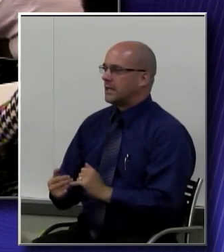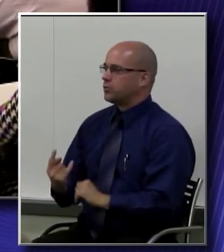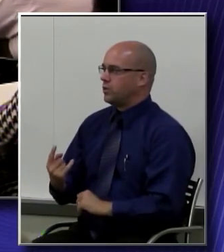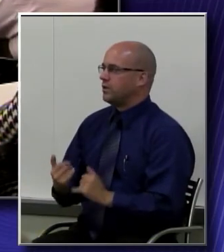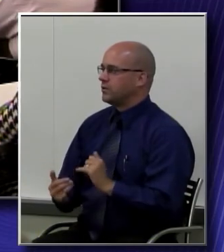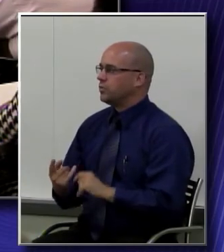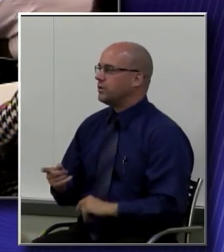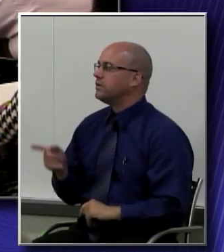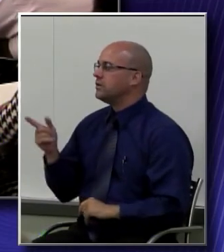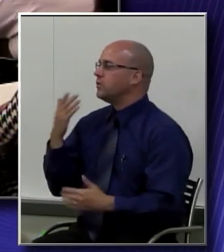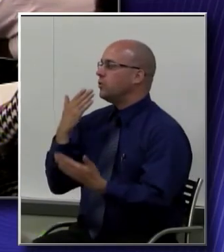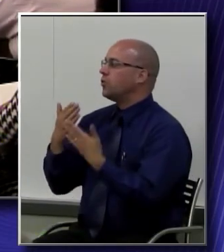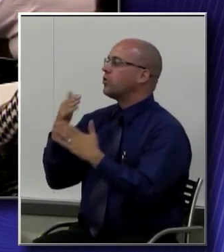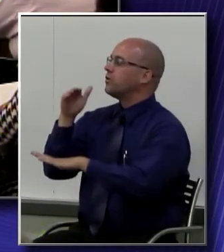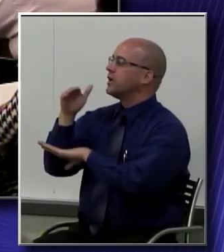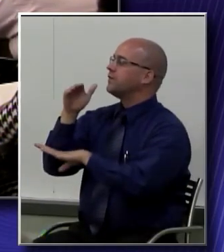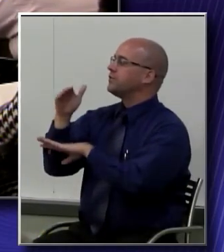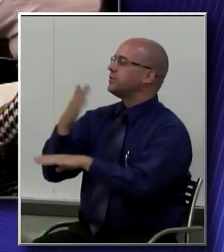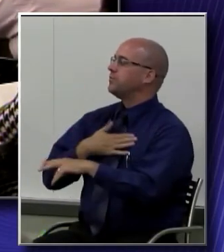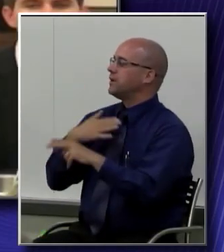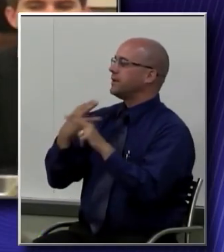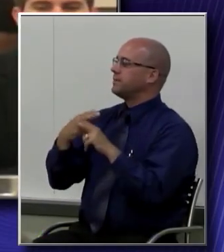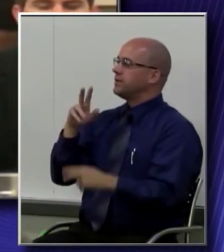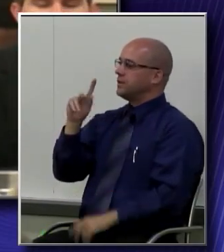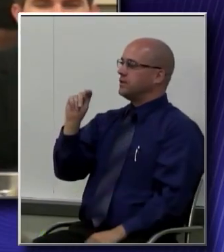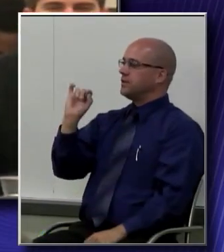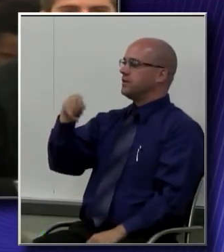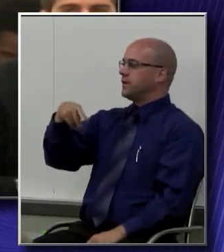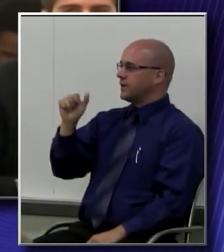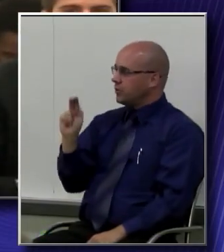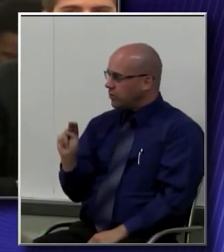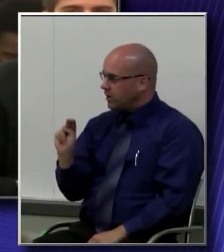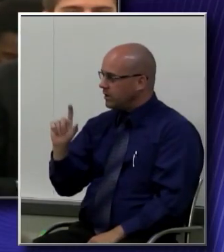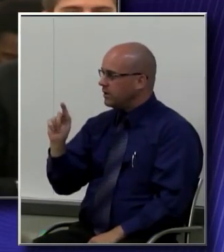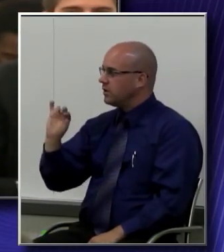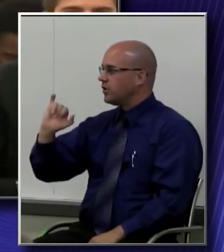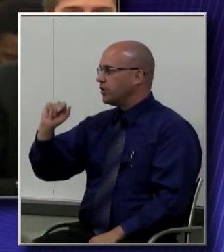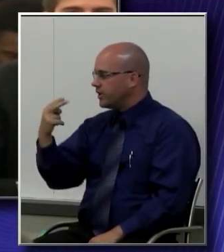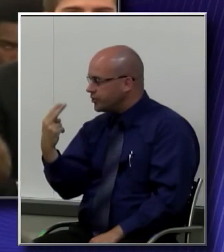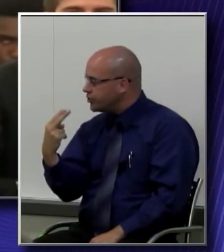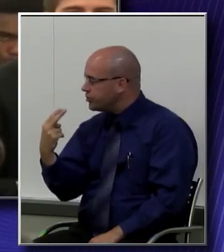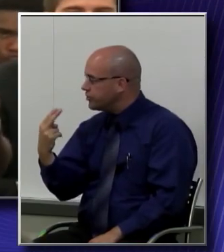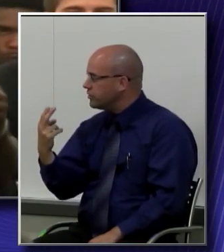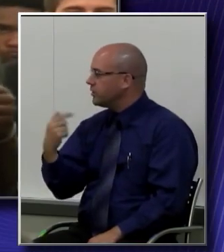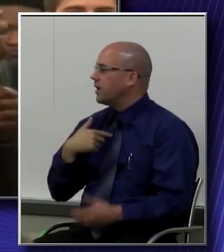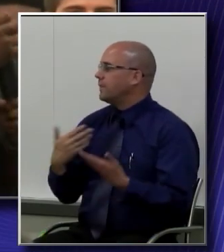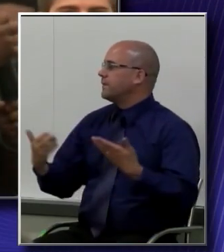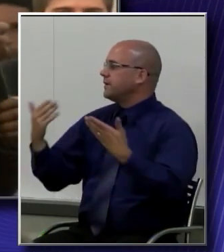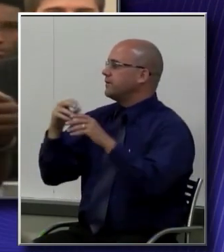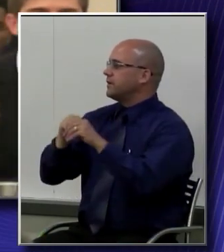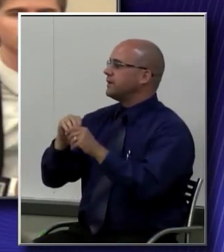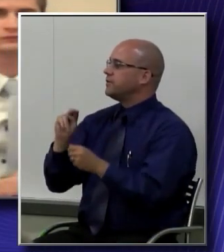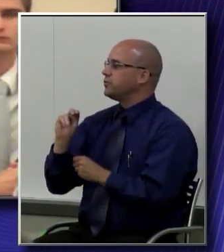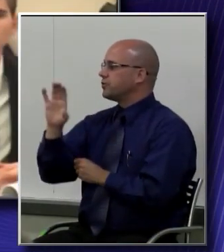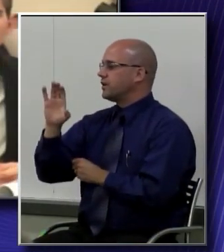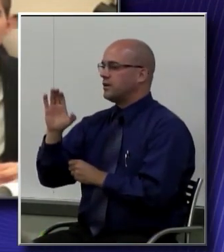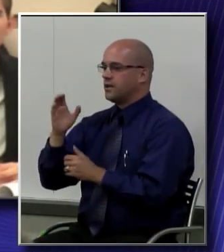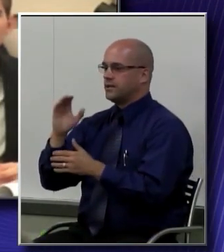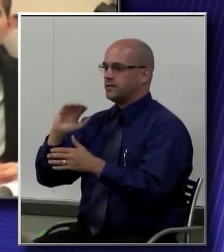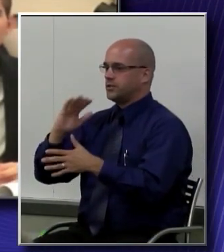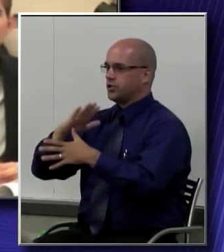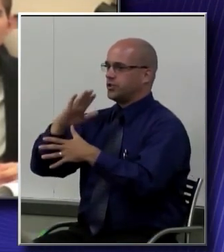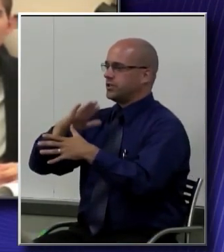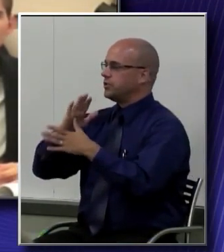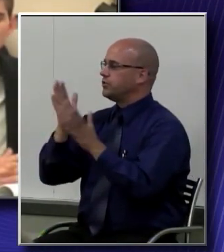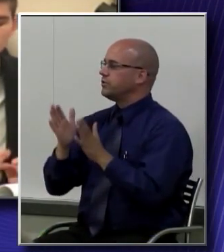Good afternoon, everybody. My name is Taquan Lynch. I'm a rising social work major, senior here at North Carolina Central University.